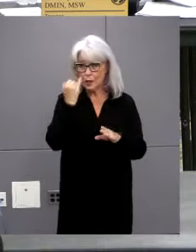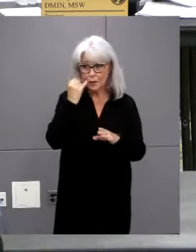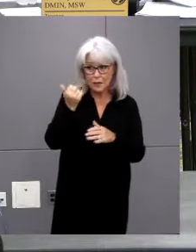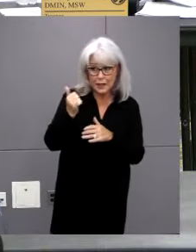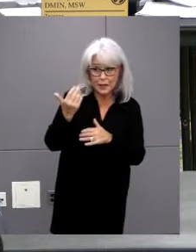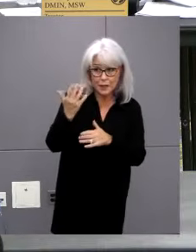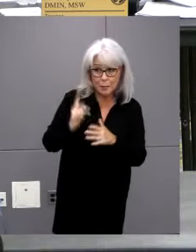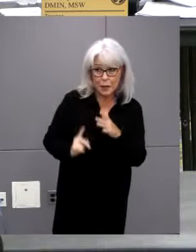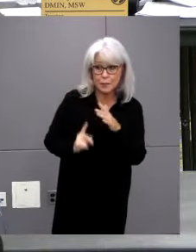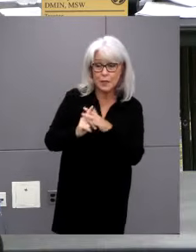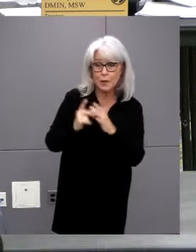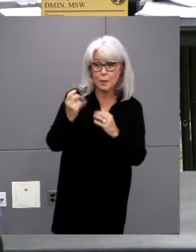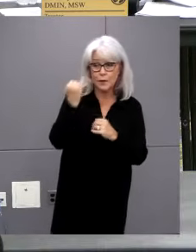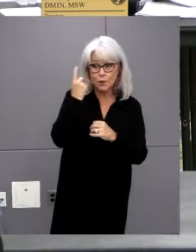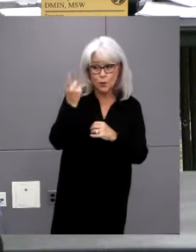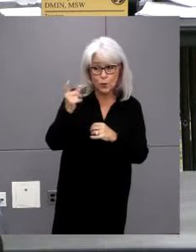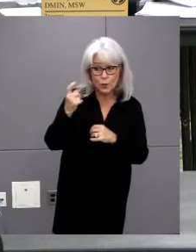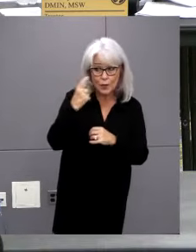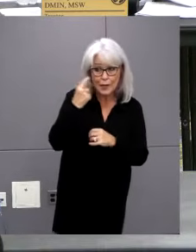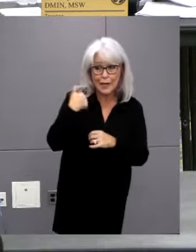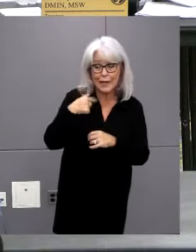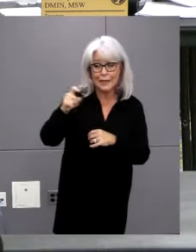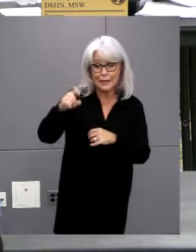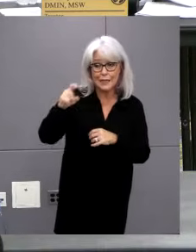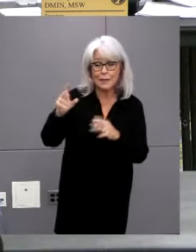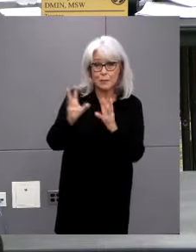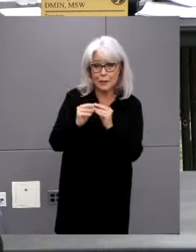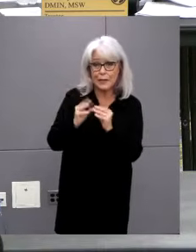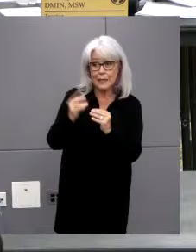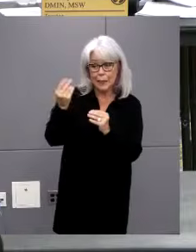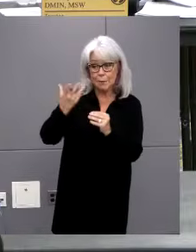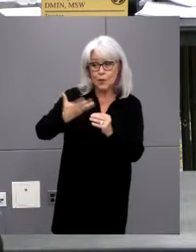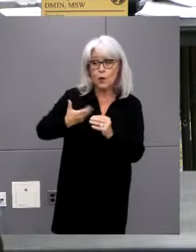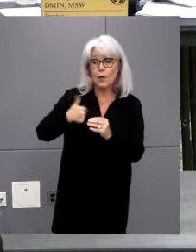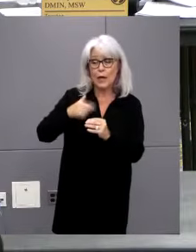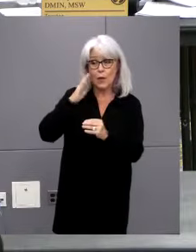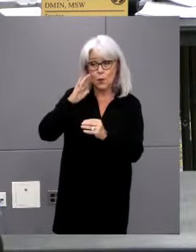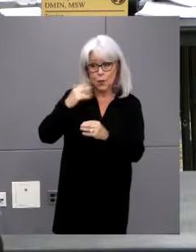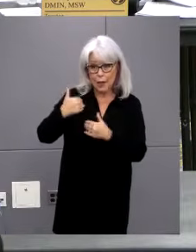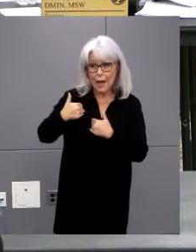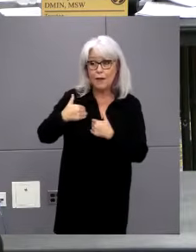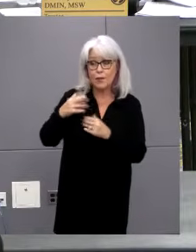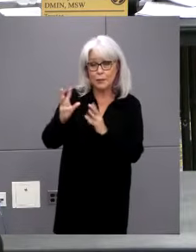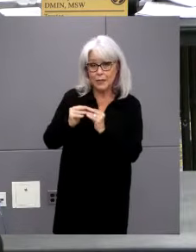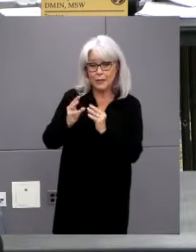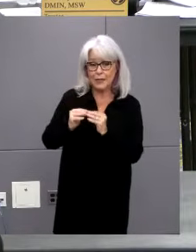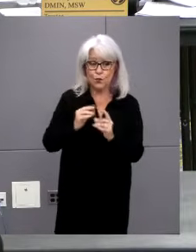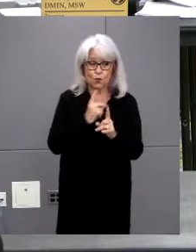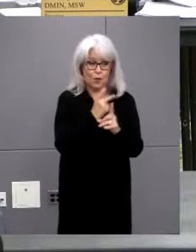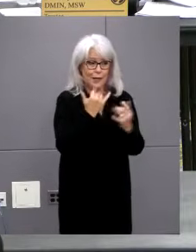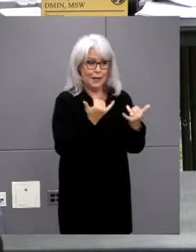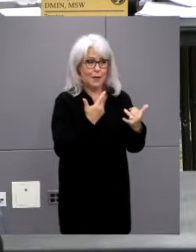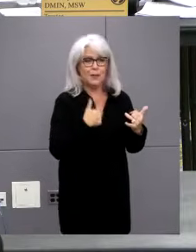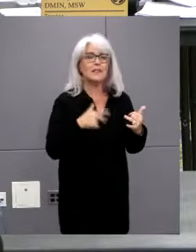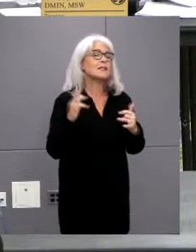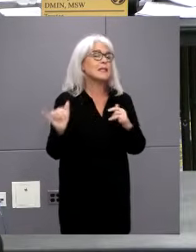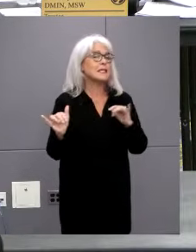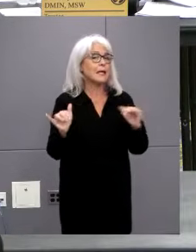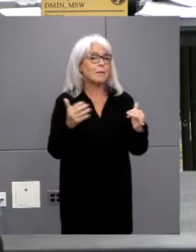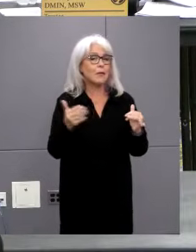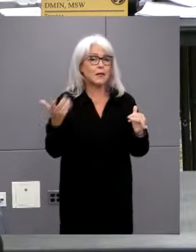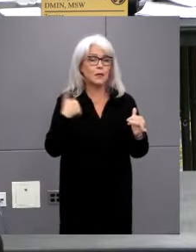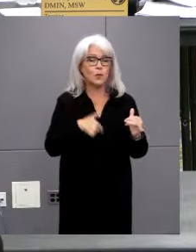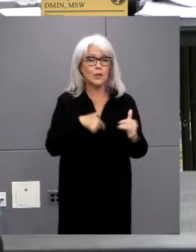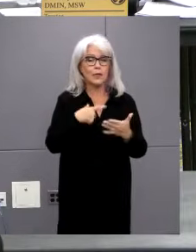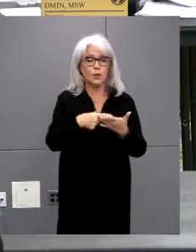or if you think that I need a meeting, let me know, and then I will have one. So As it stands, it's the same exact stuff that we go